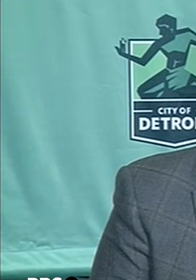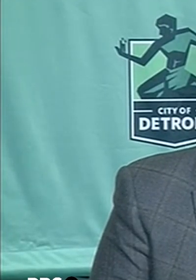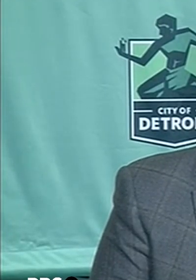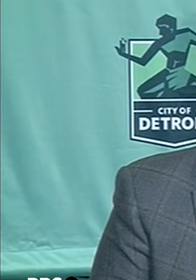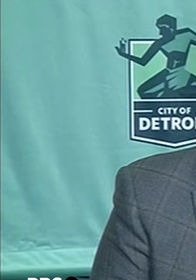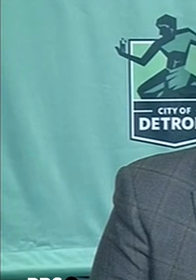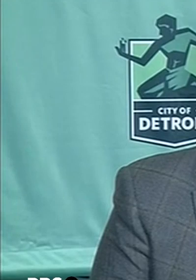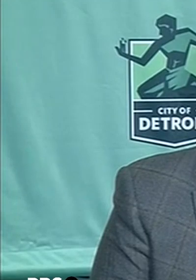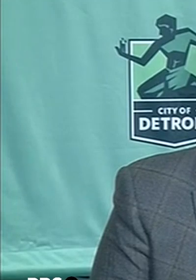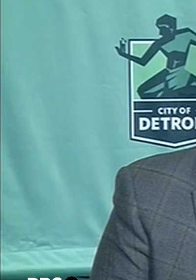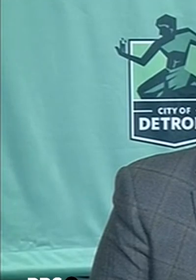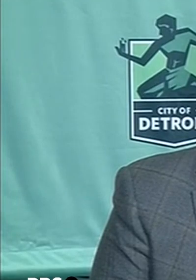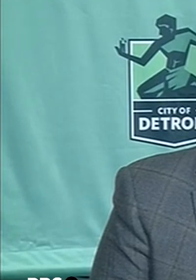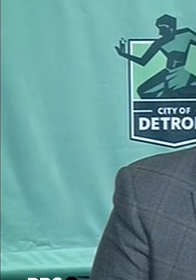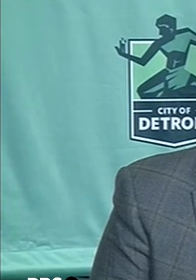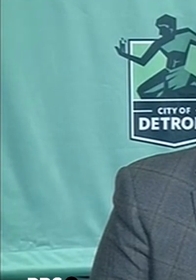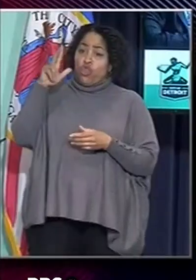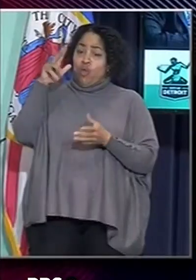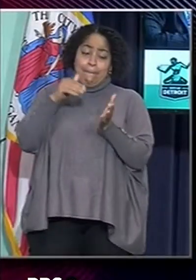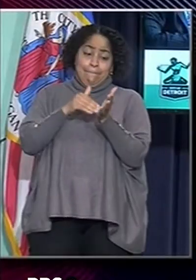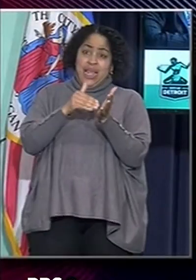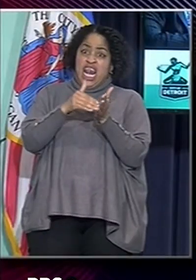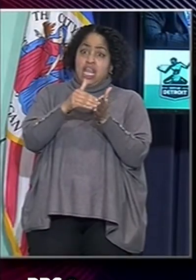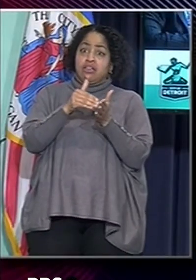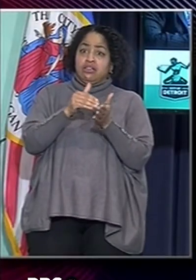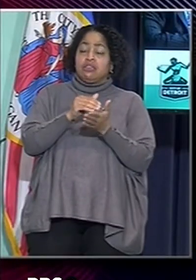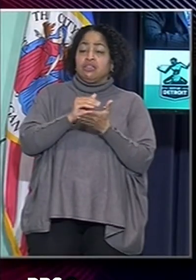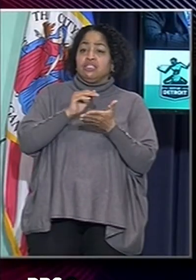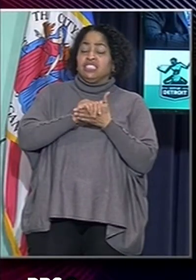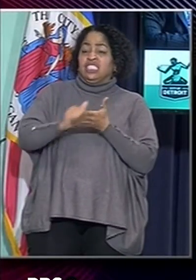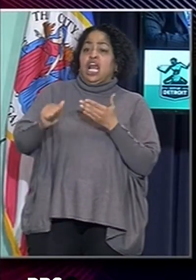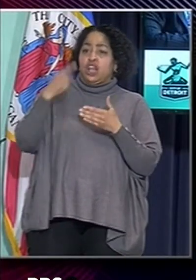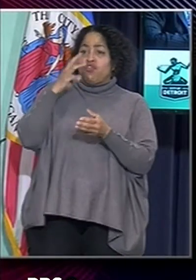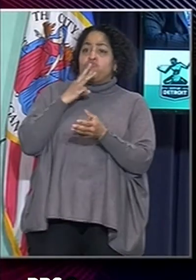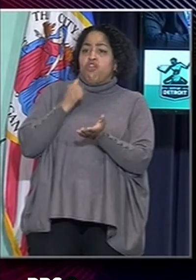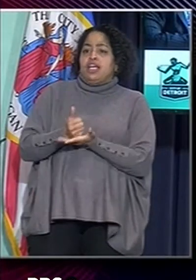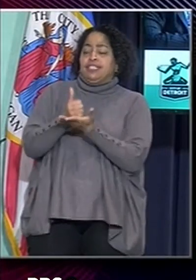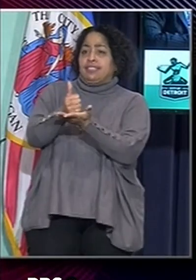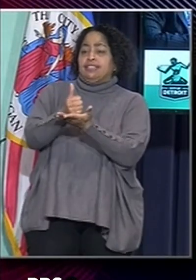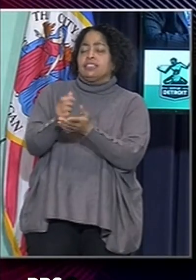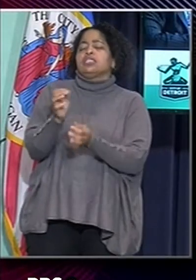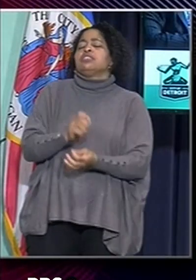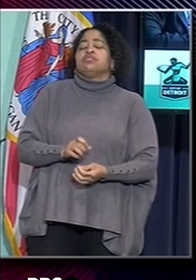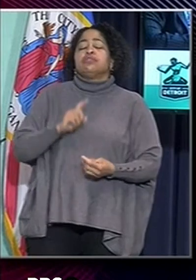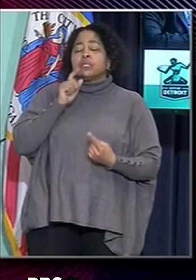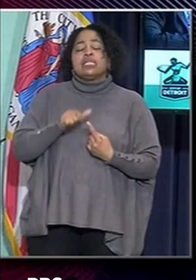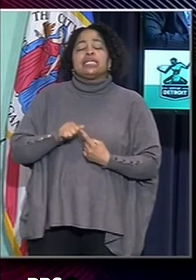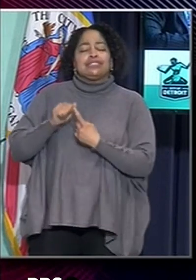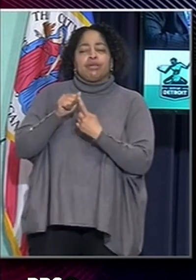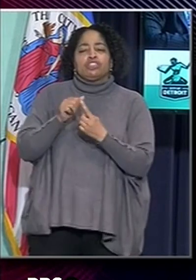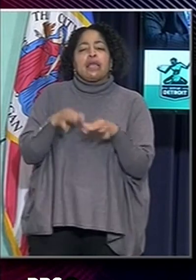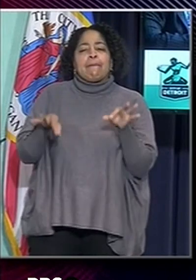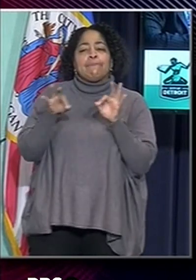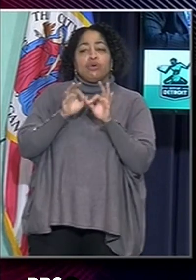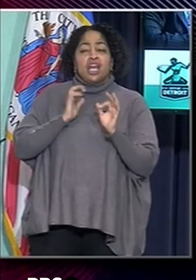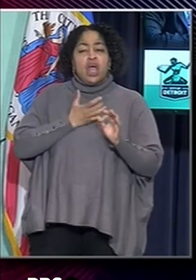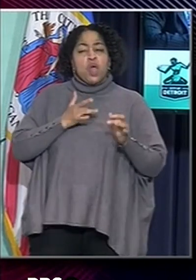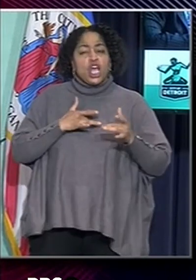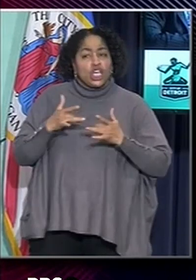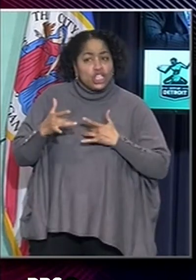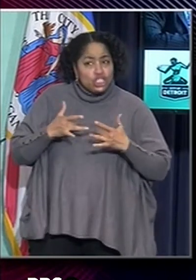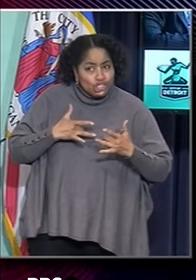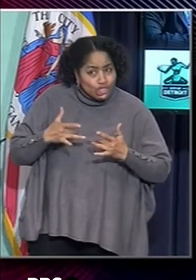fact that they are setting aside $3 million for water assistance is especially important, because our